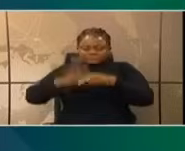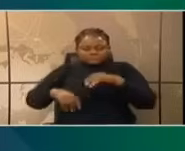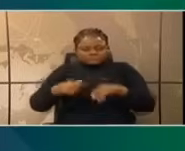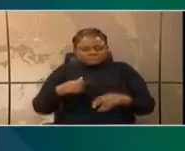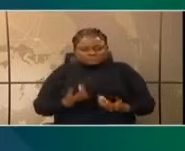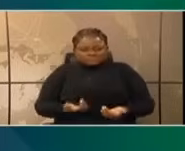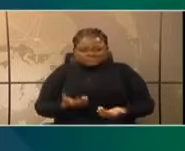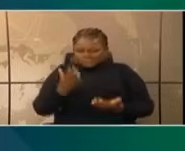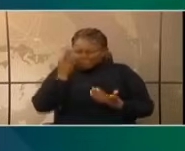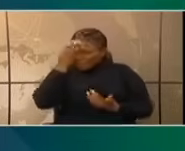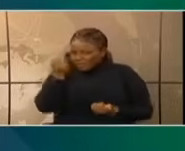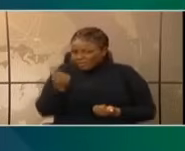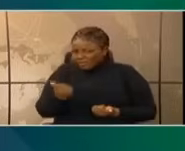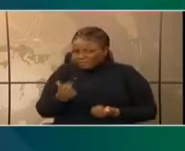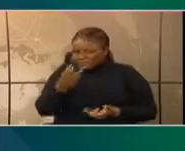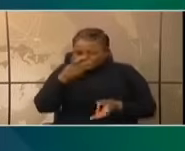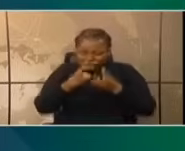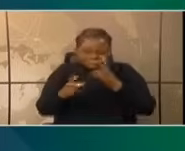this?